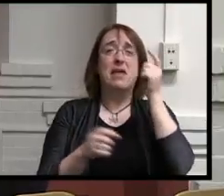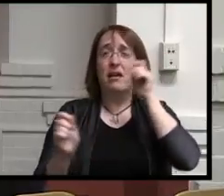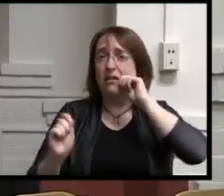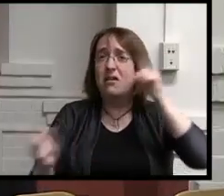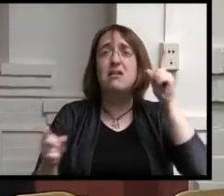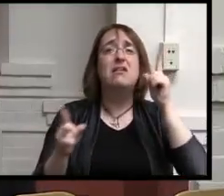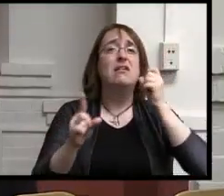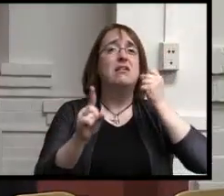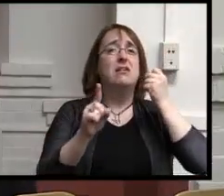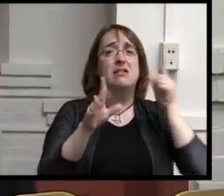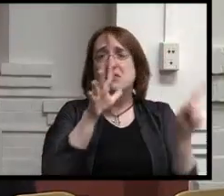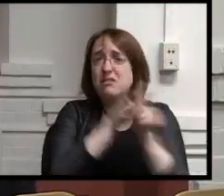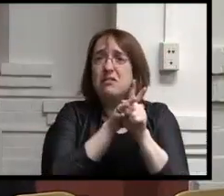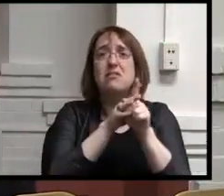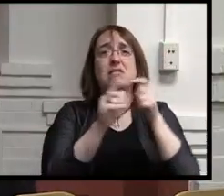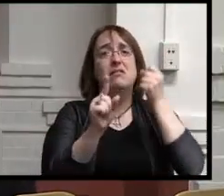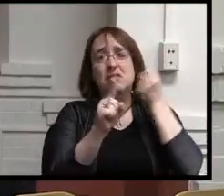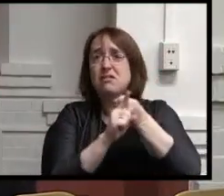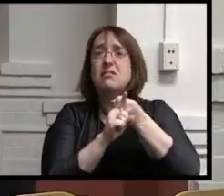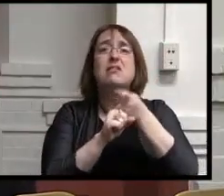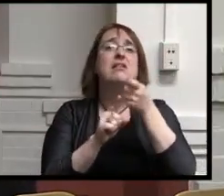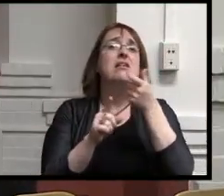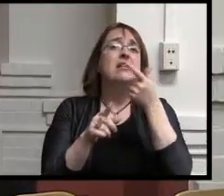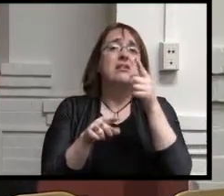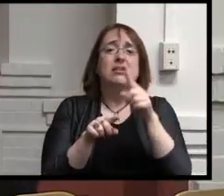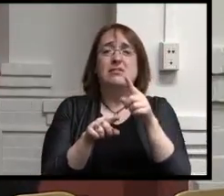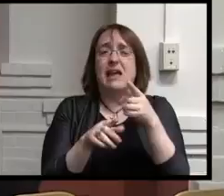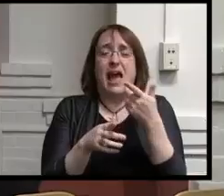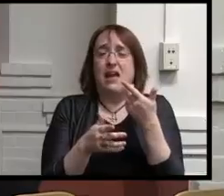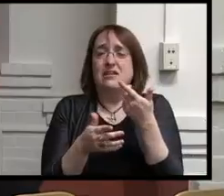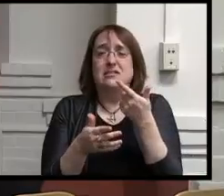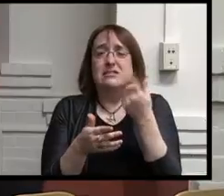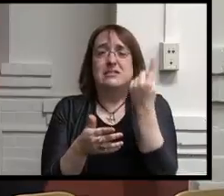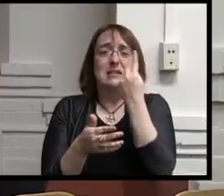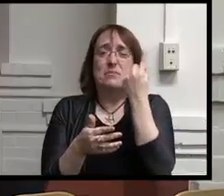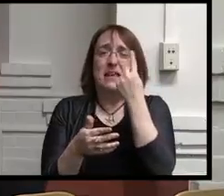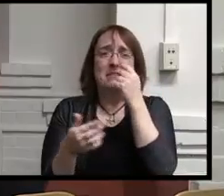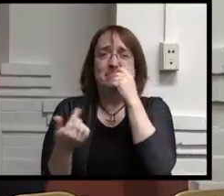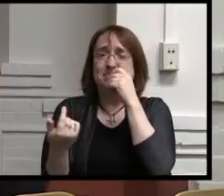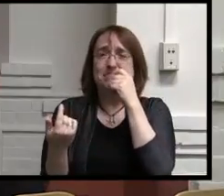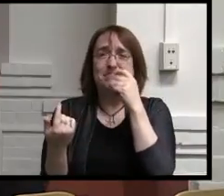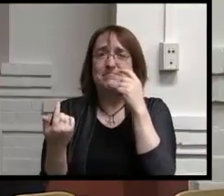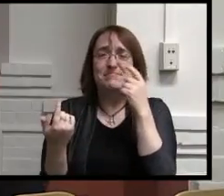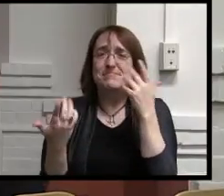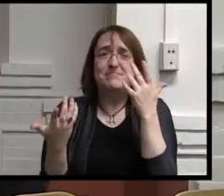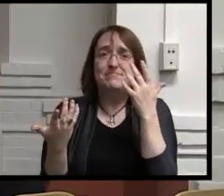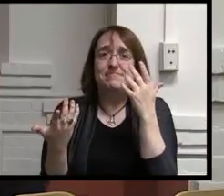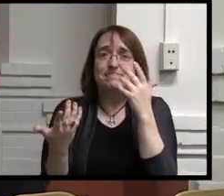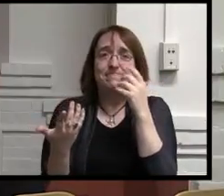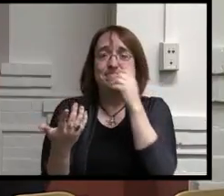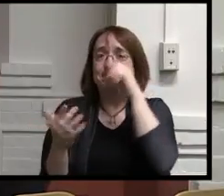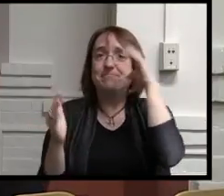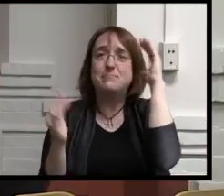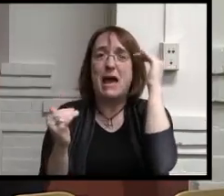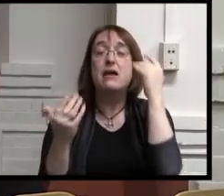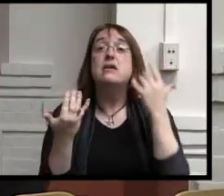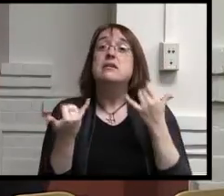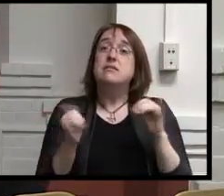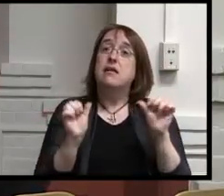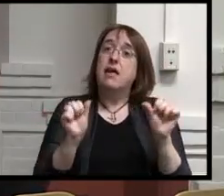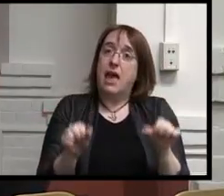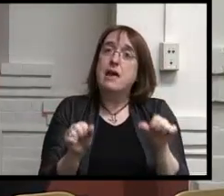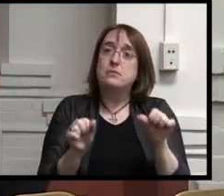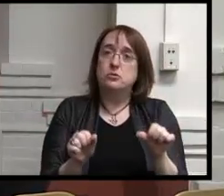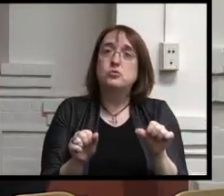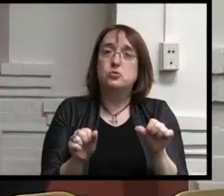ledge, or if we had an unknown condition, like subcontract bids went up 10% in a year, that we would still be able to meet